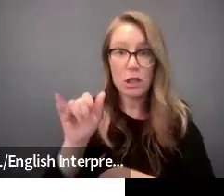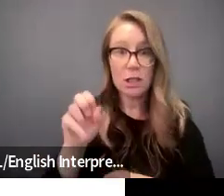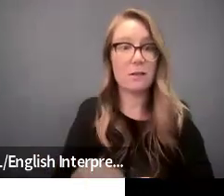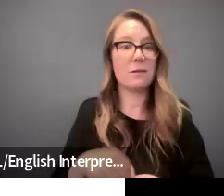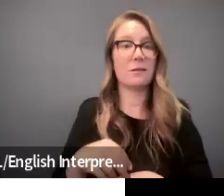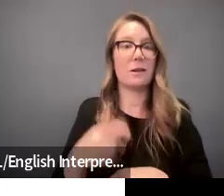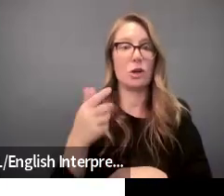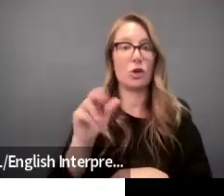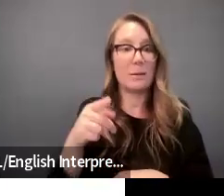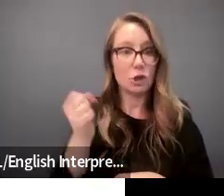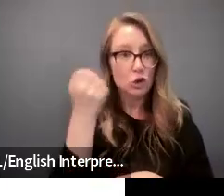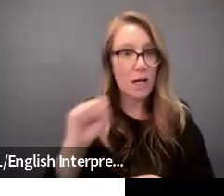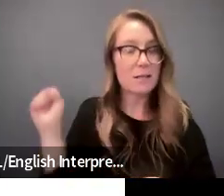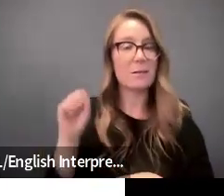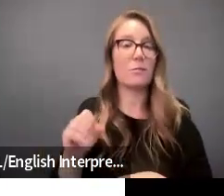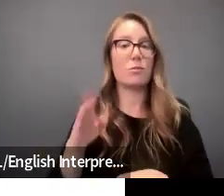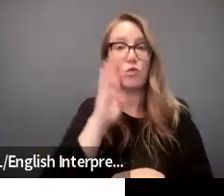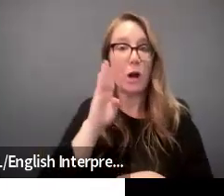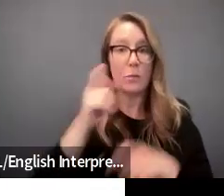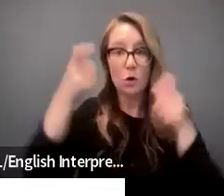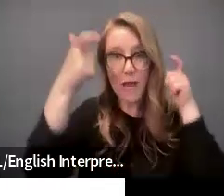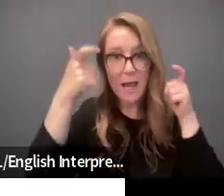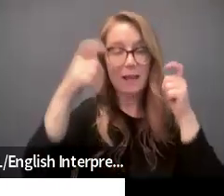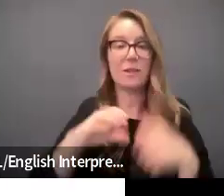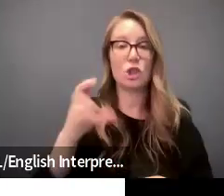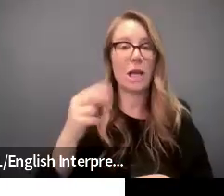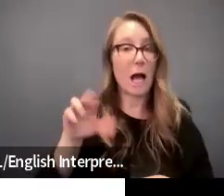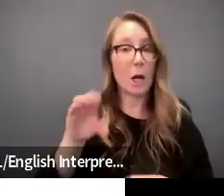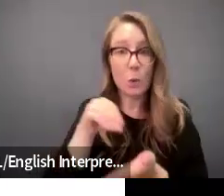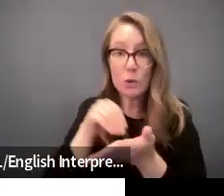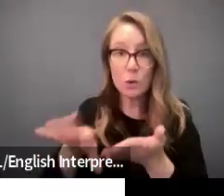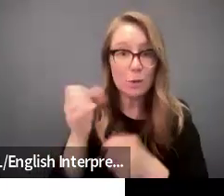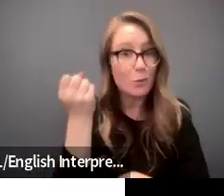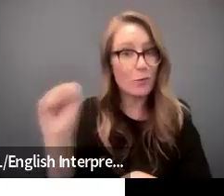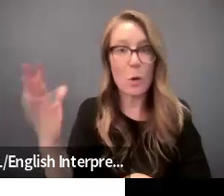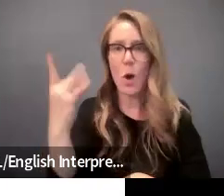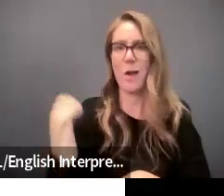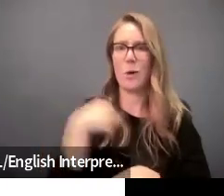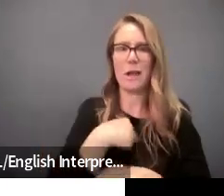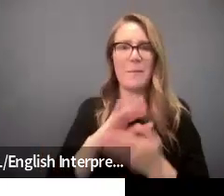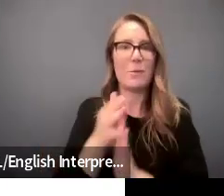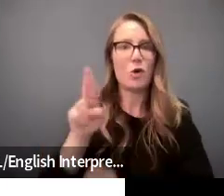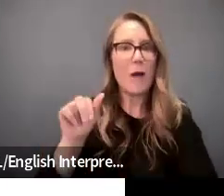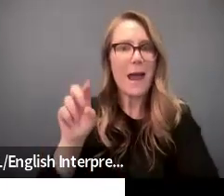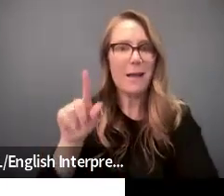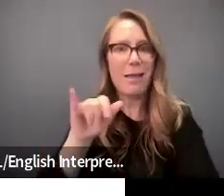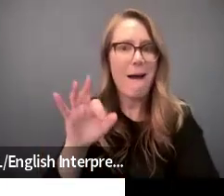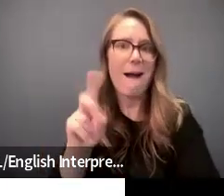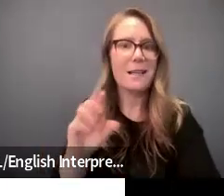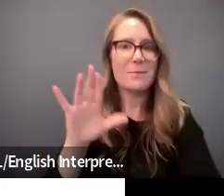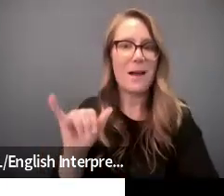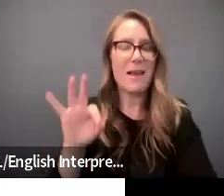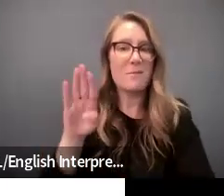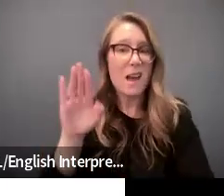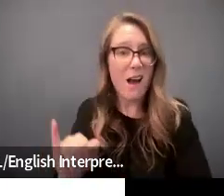strikes, the Brown Berets, the Chicano student movement, and why we were radicalized by the FBI and